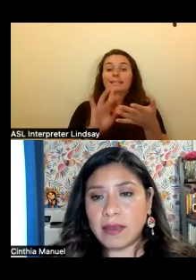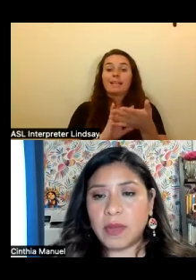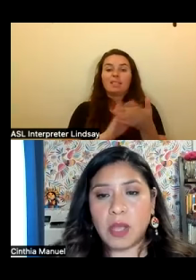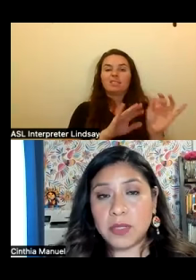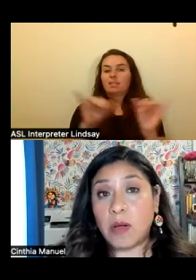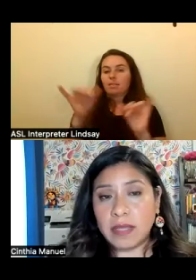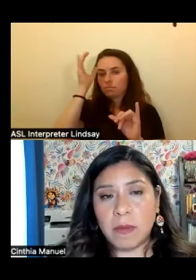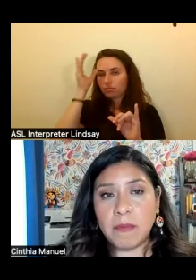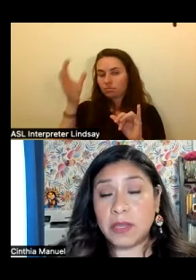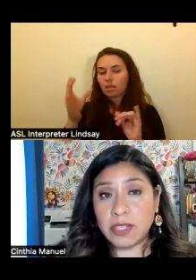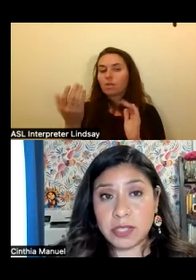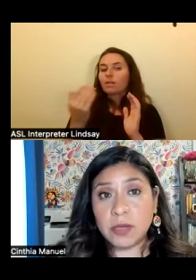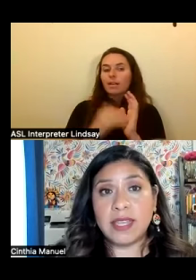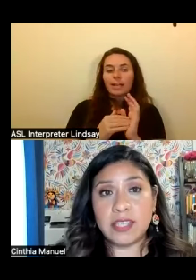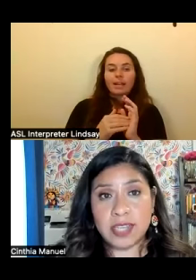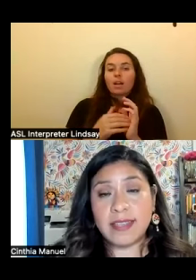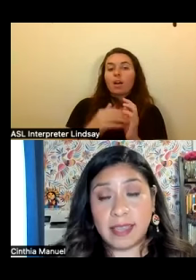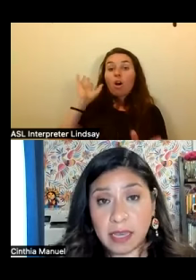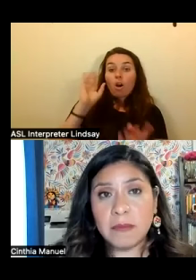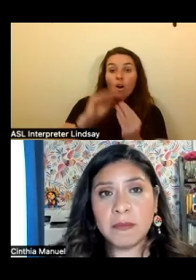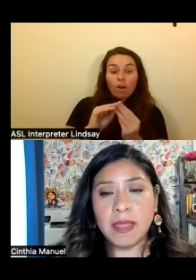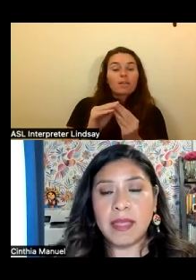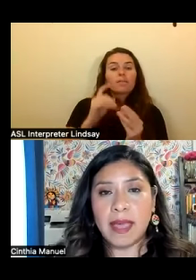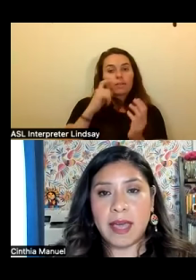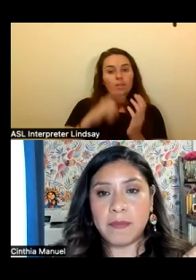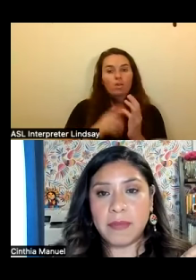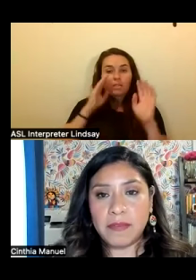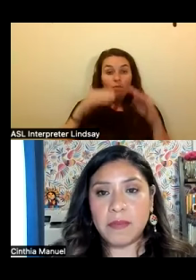so again, when it comes to all the above and you're just looking just at income,